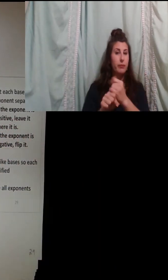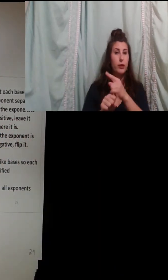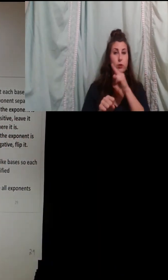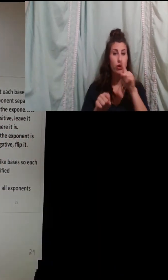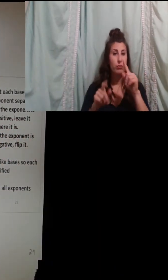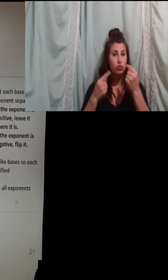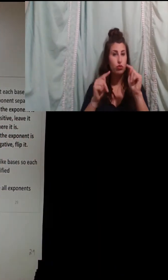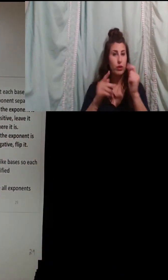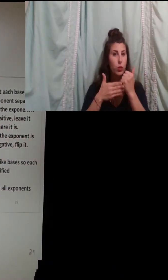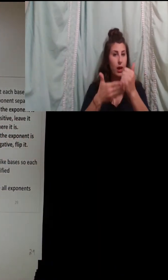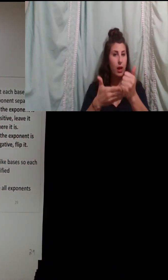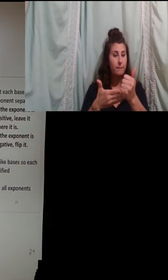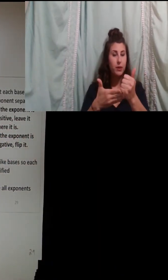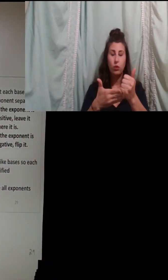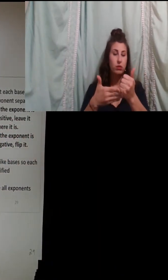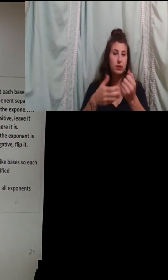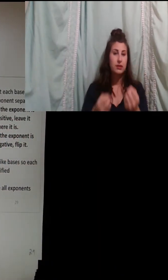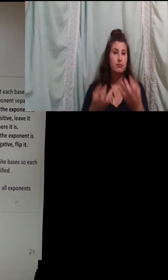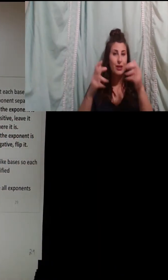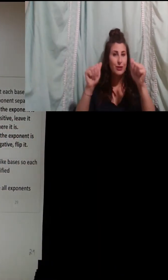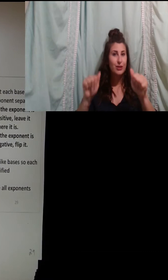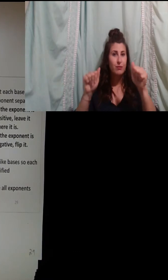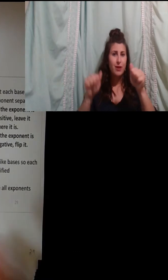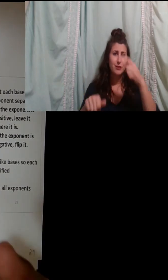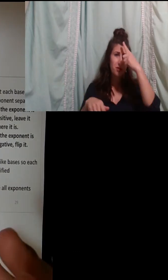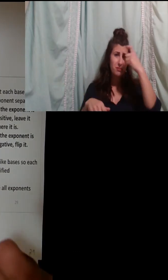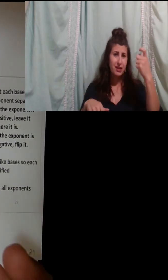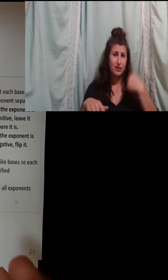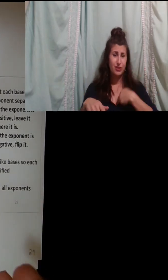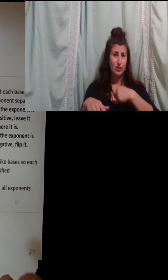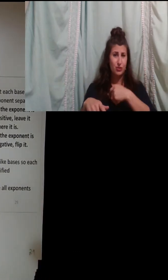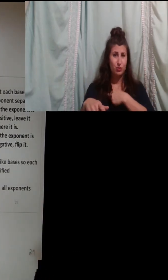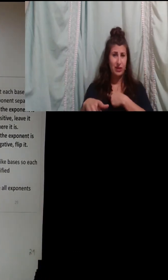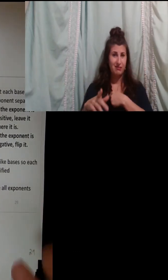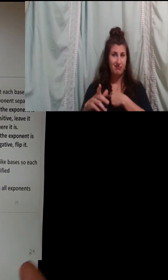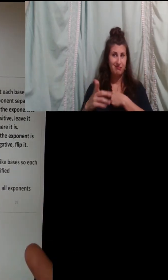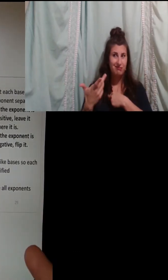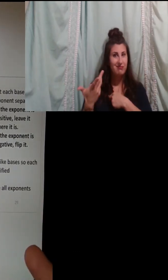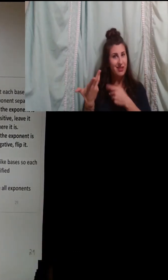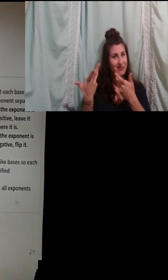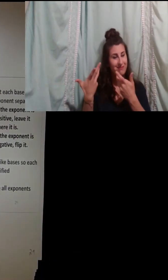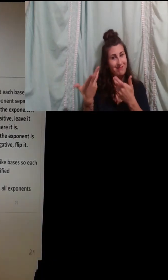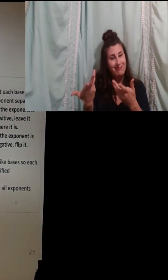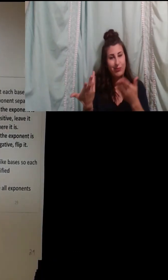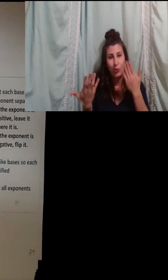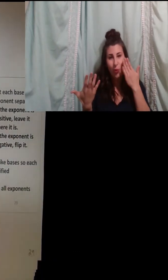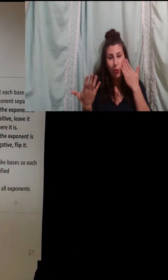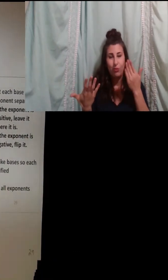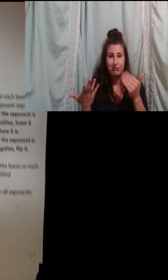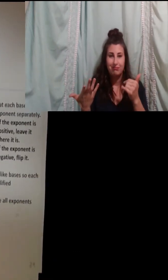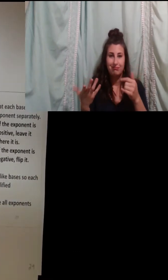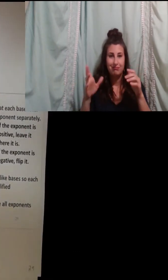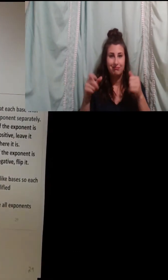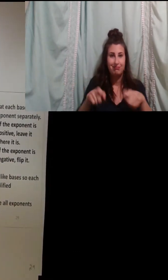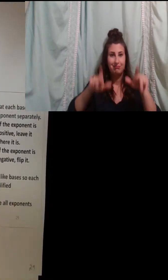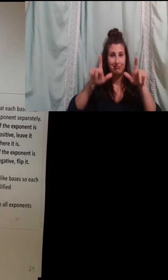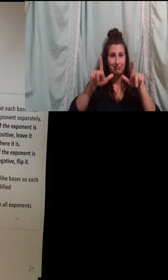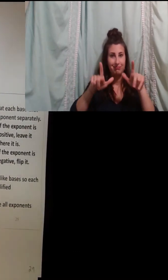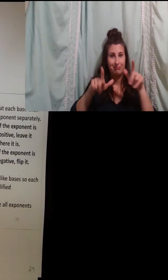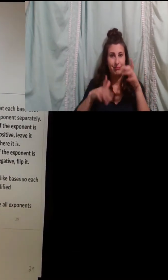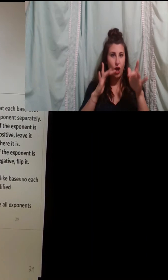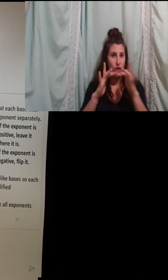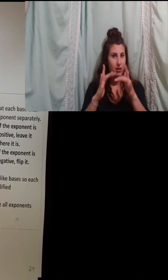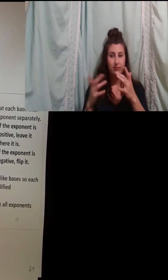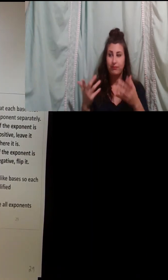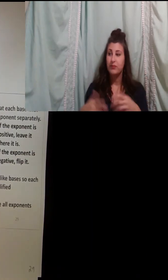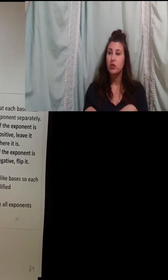make sure that I'm trying to help you out as much as I can because we're doing this pre-recorded. Okay, all right, so it's going to